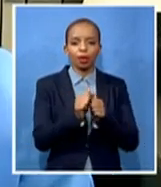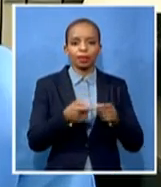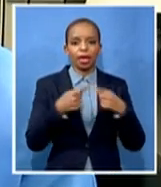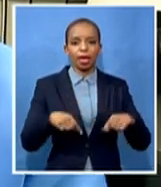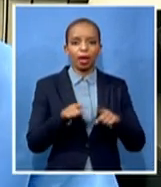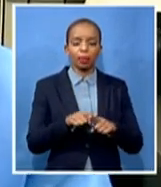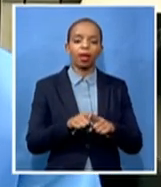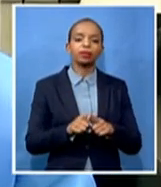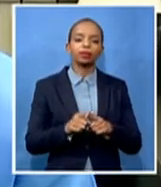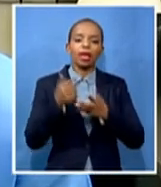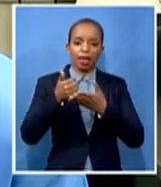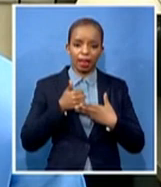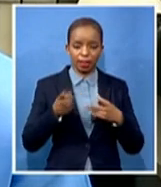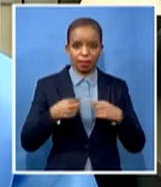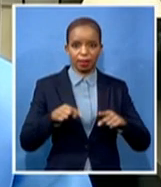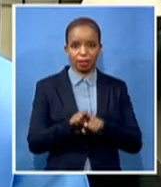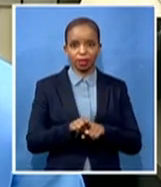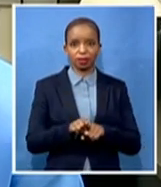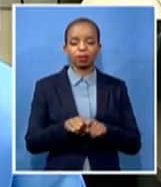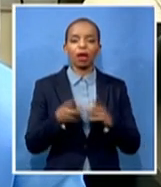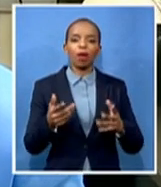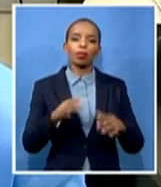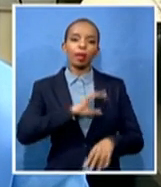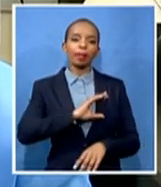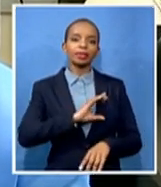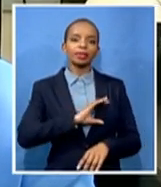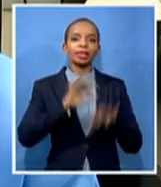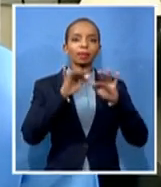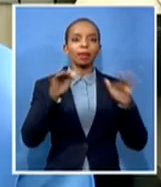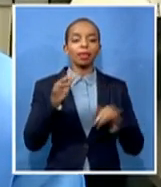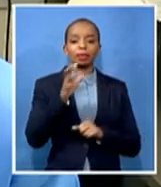load, that even they know that they are putting themselves at risk as